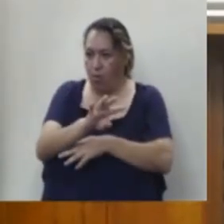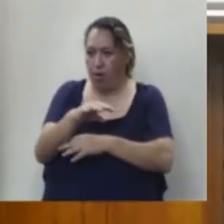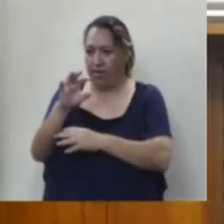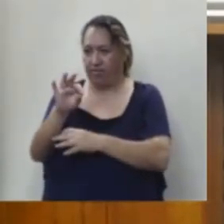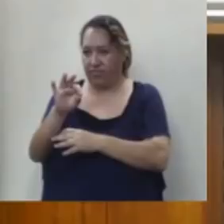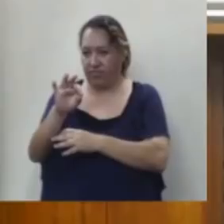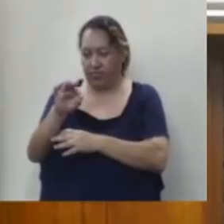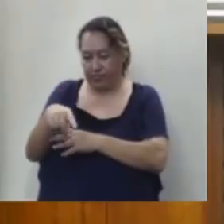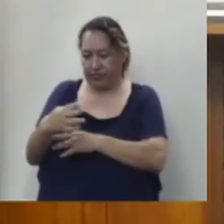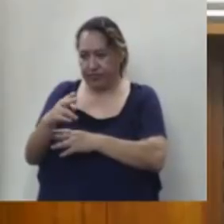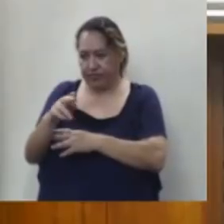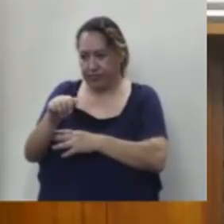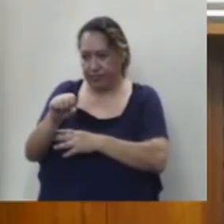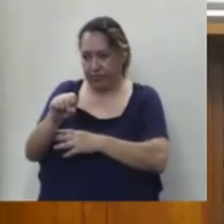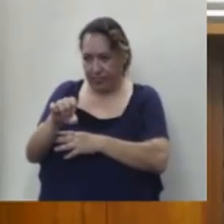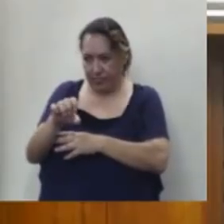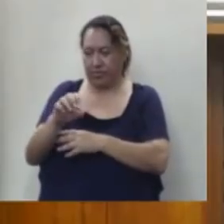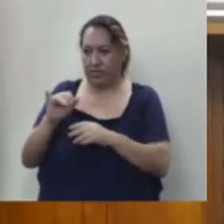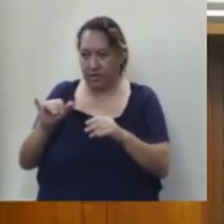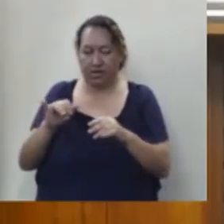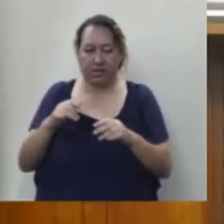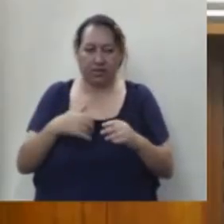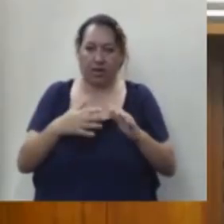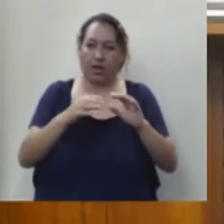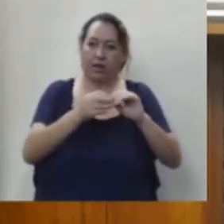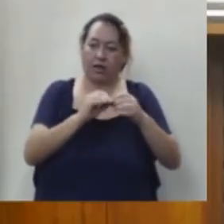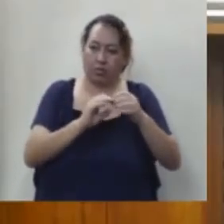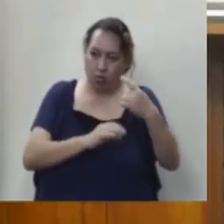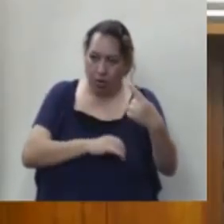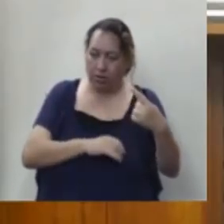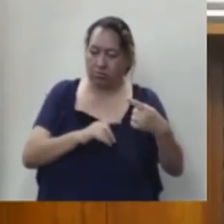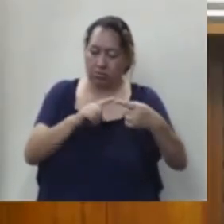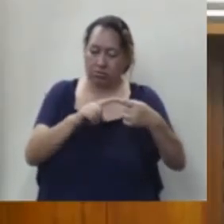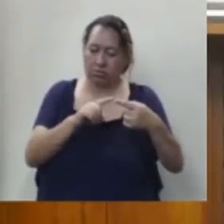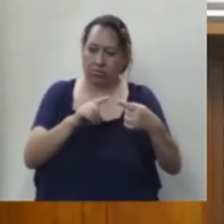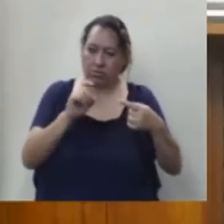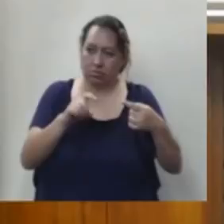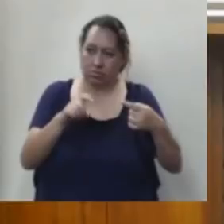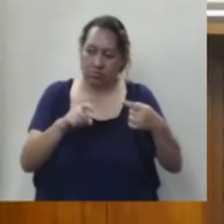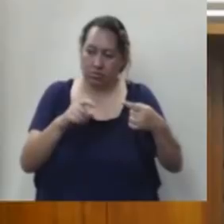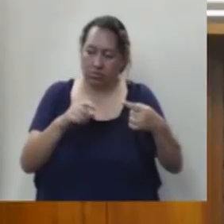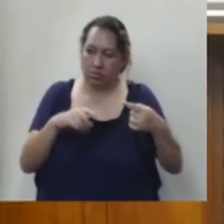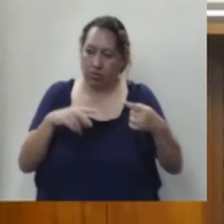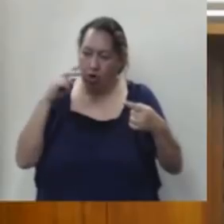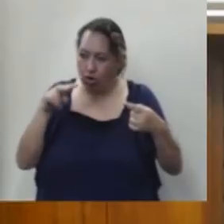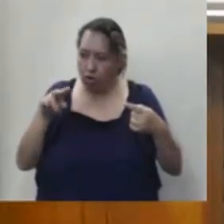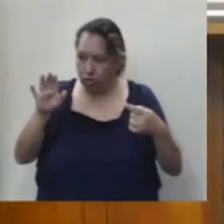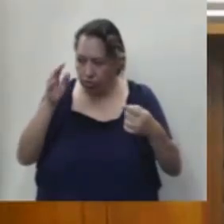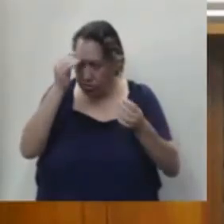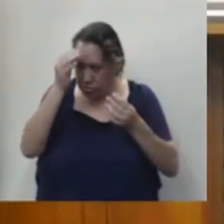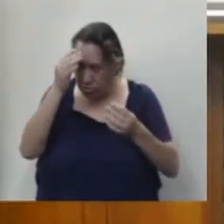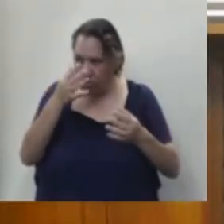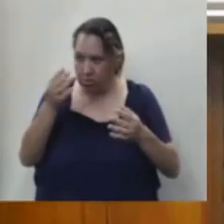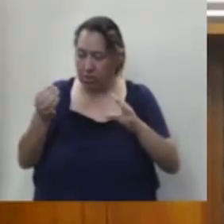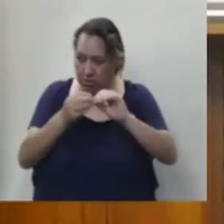2, 3, and 4. And phase 1 is basically looking at what your data and your numbers are in your